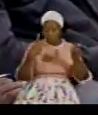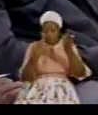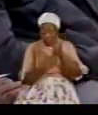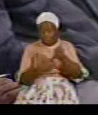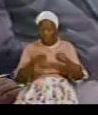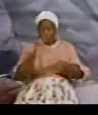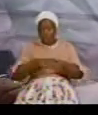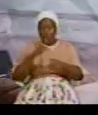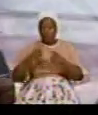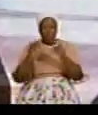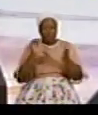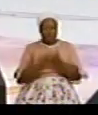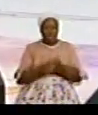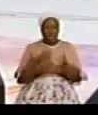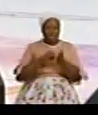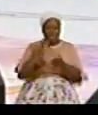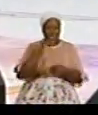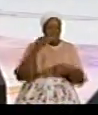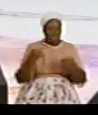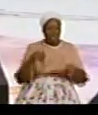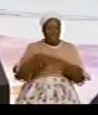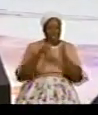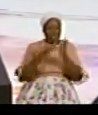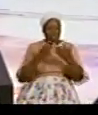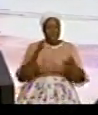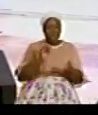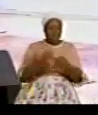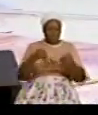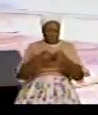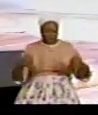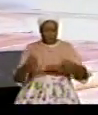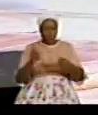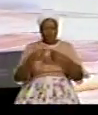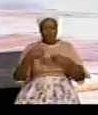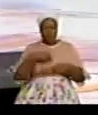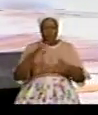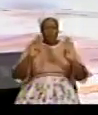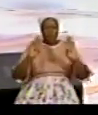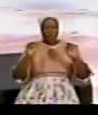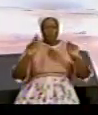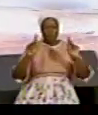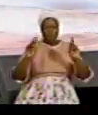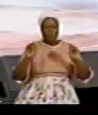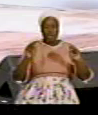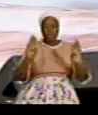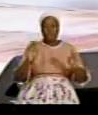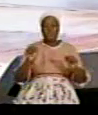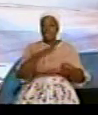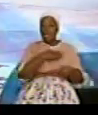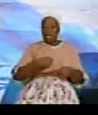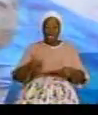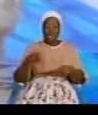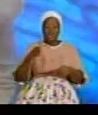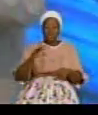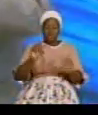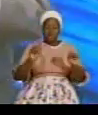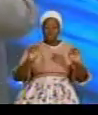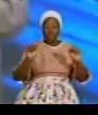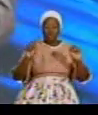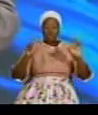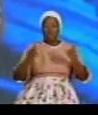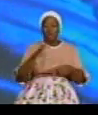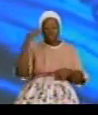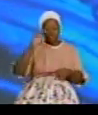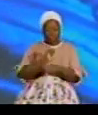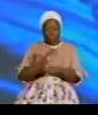that. It's even in the epistles, separate unto me Barnabas and Saul, for the work I've appointed for them. Acts chapter